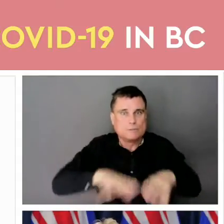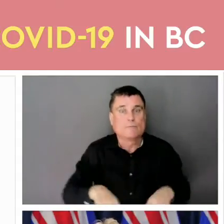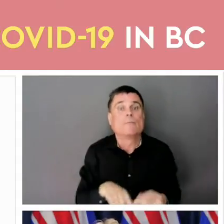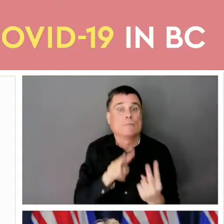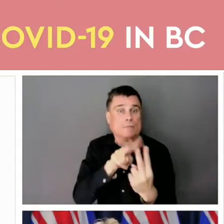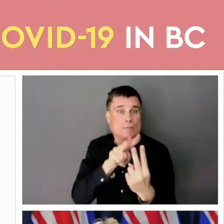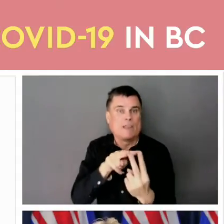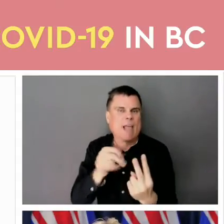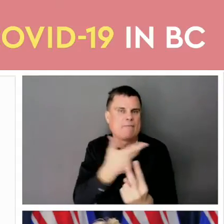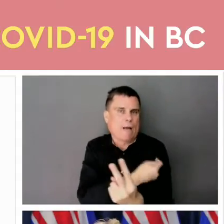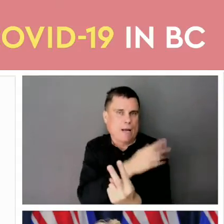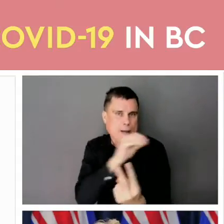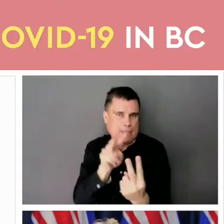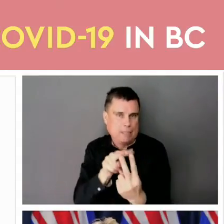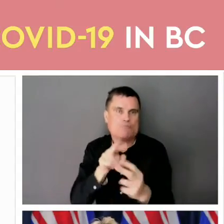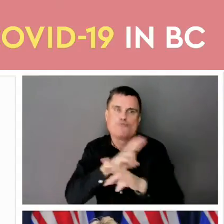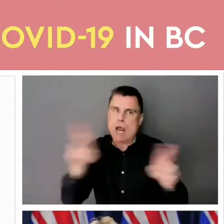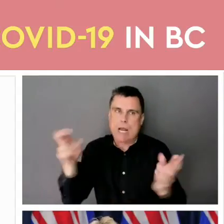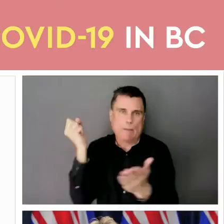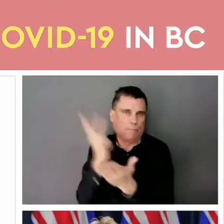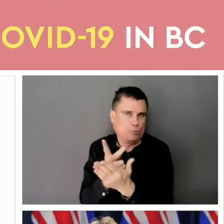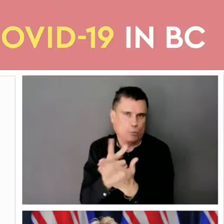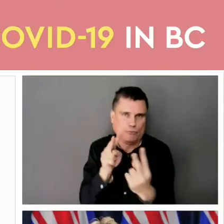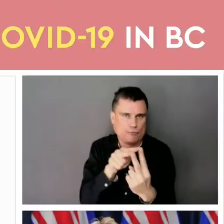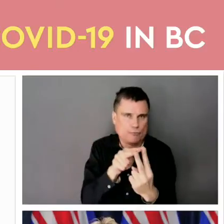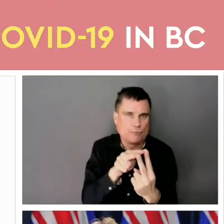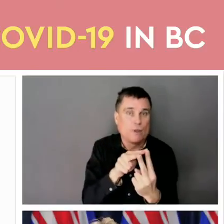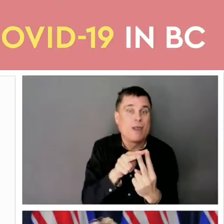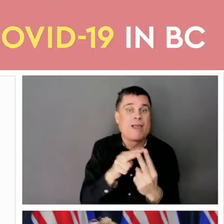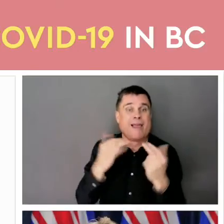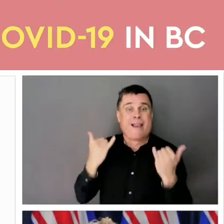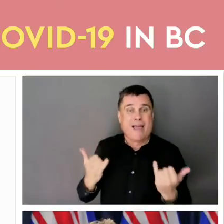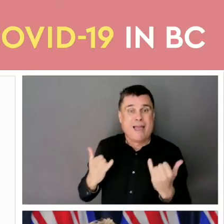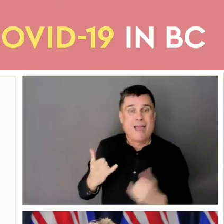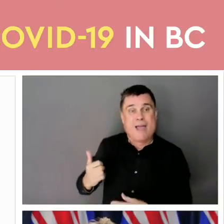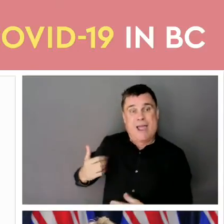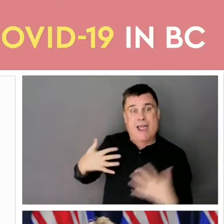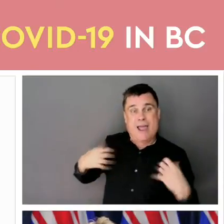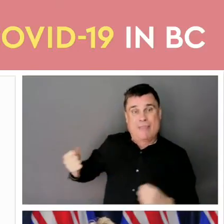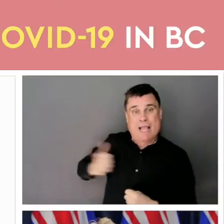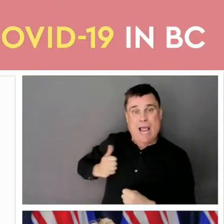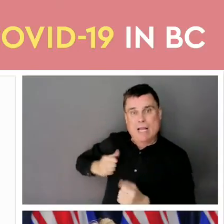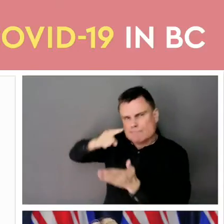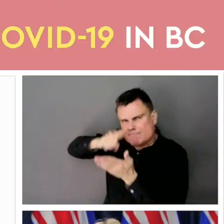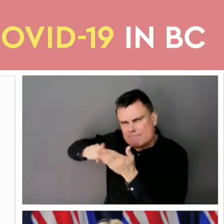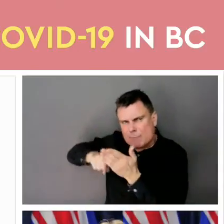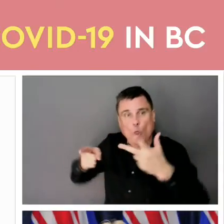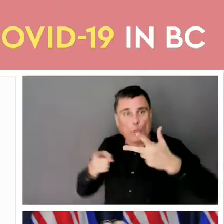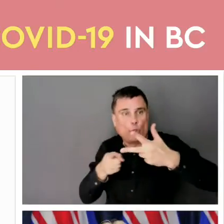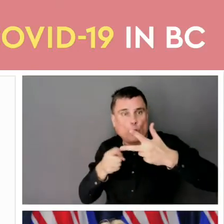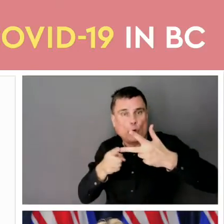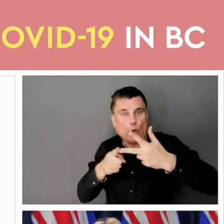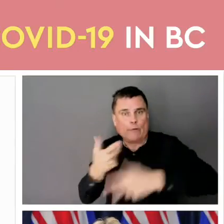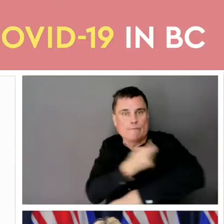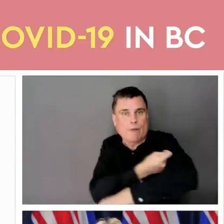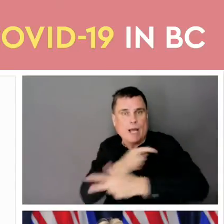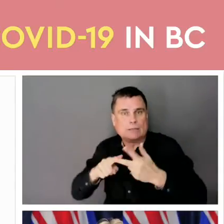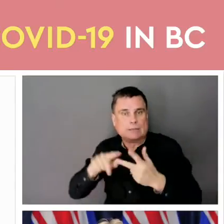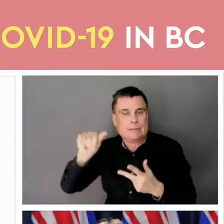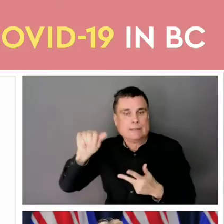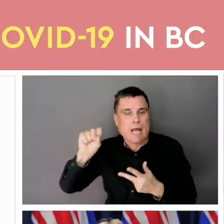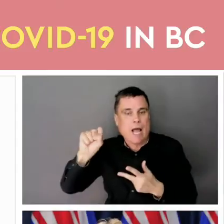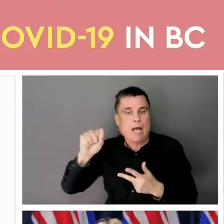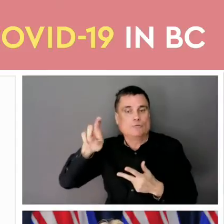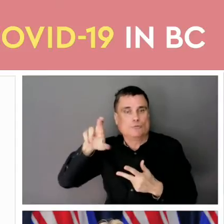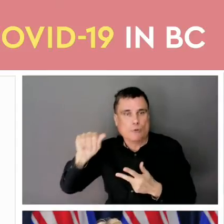is a viral vector vaccine, is under consideration by Health Canada. And if and when it comes online, it is a little bit more flexible